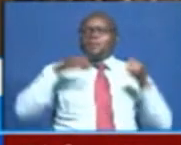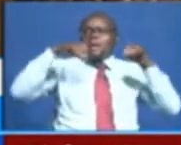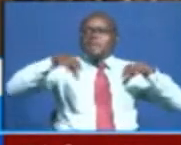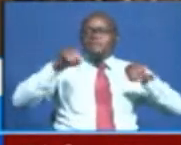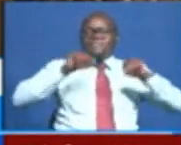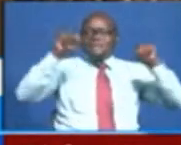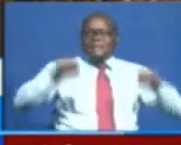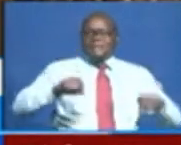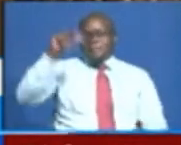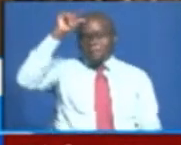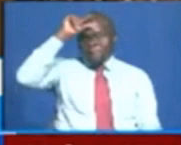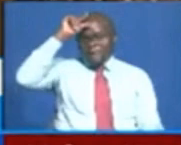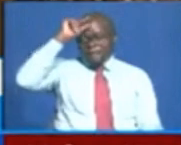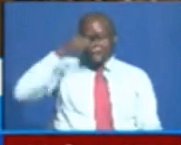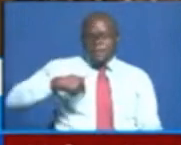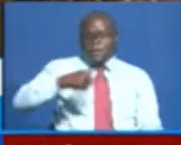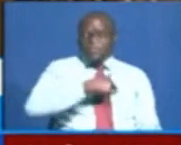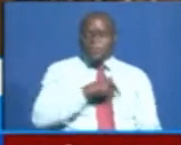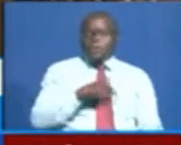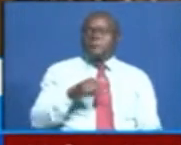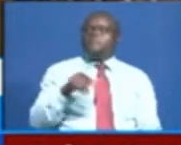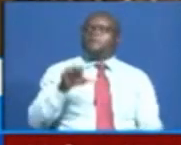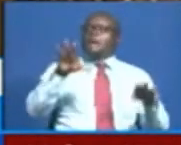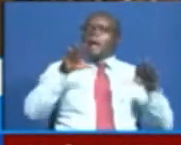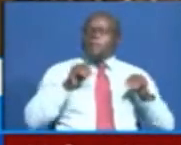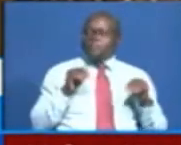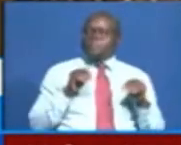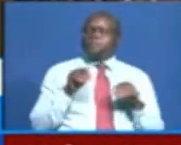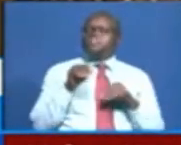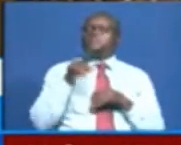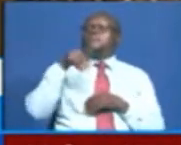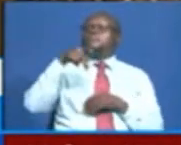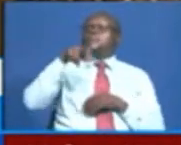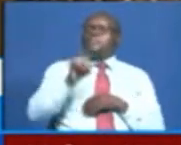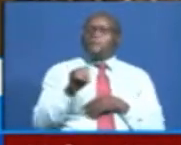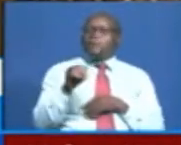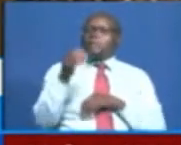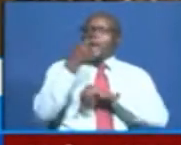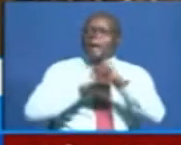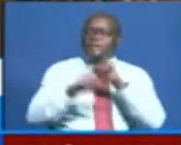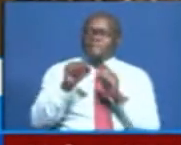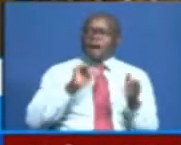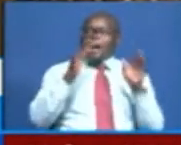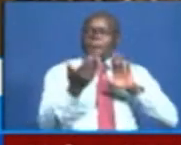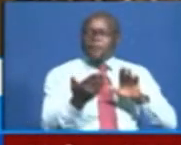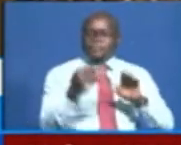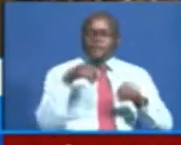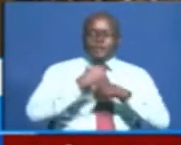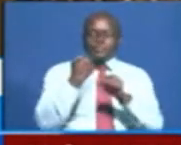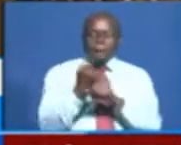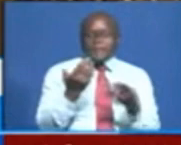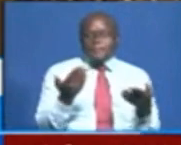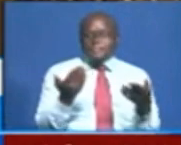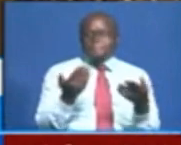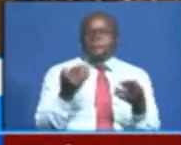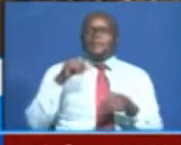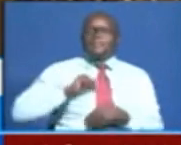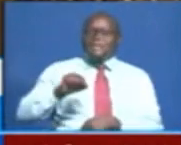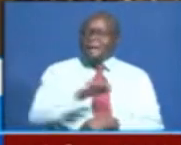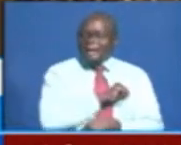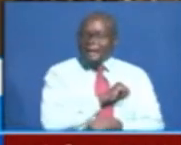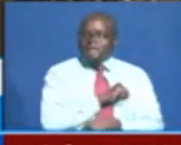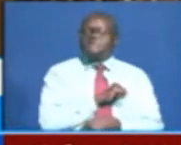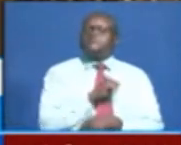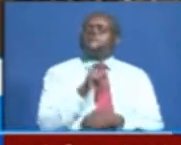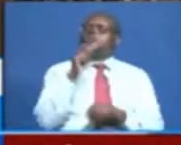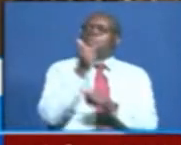governance, we will adopt a proactive approach in our pursuit to make the Senate an effective